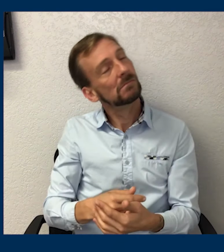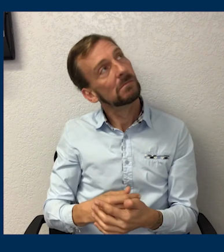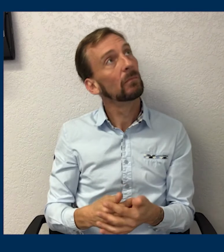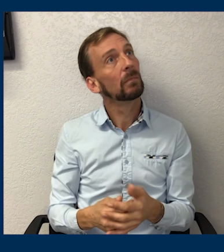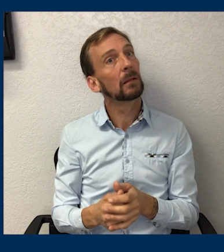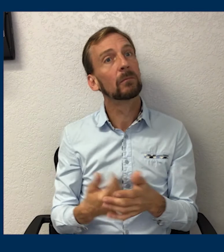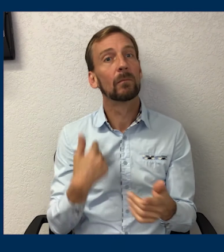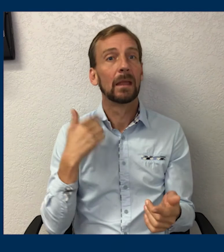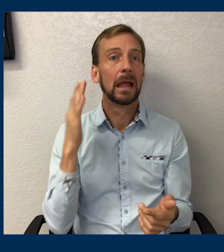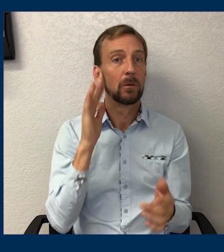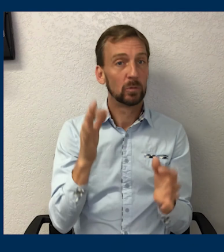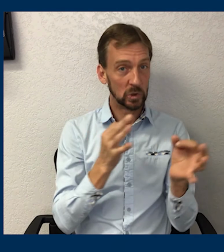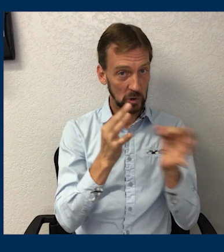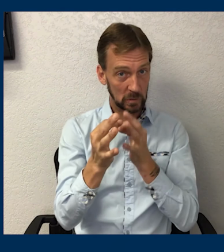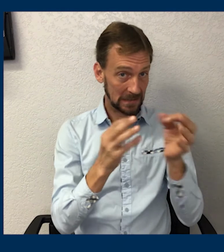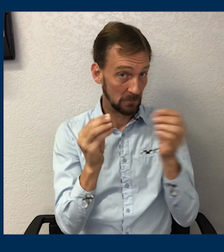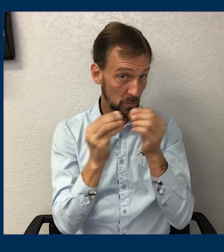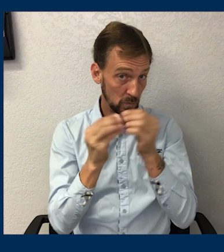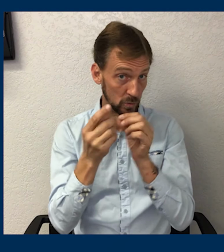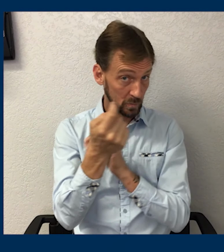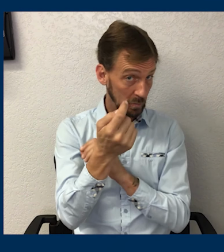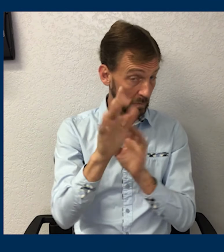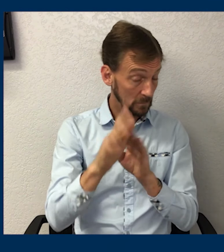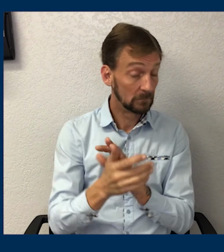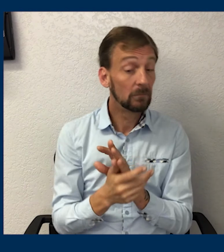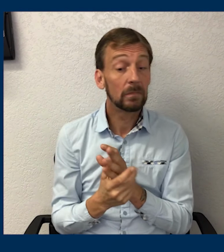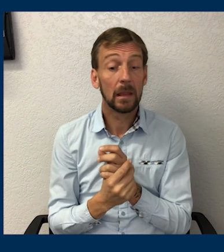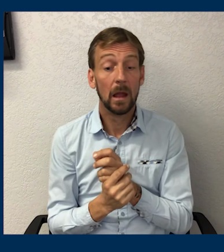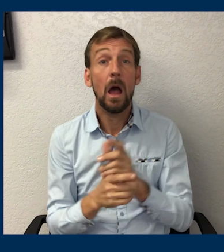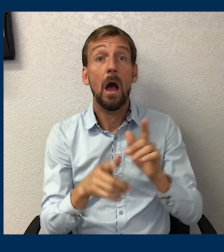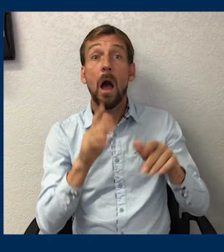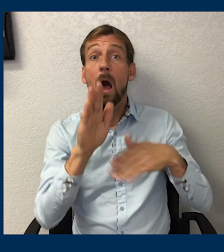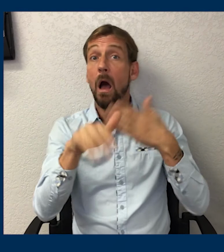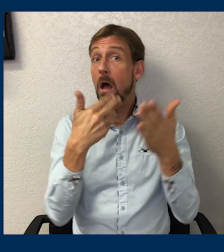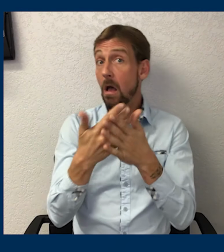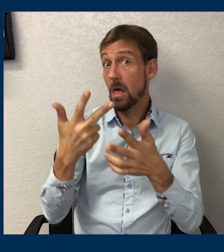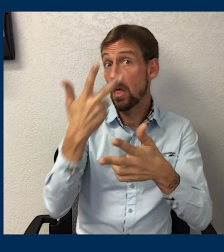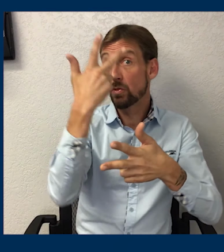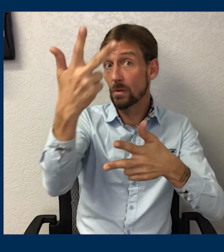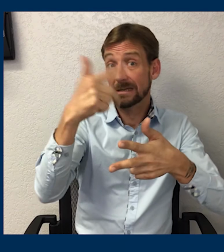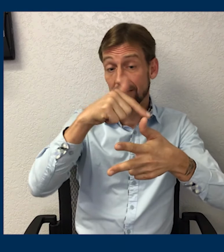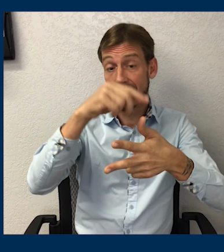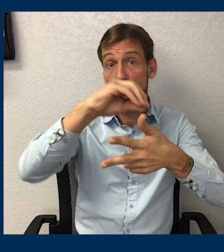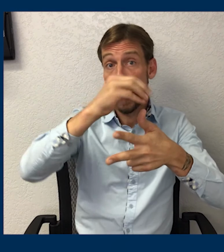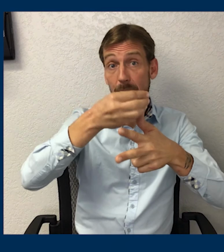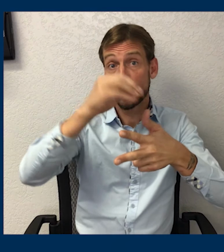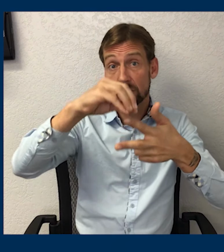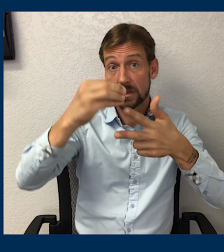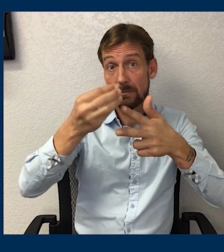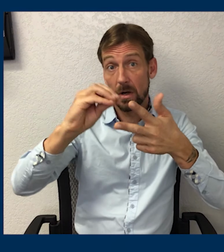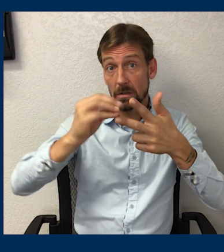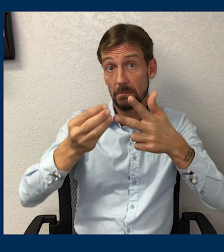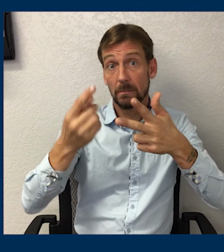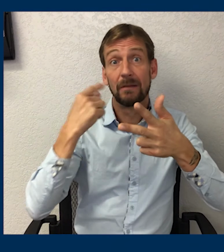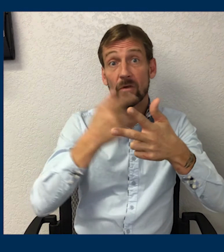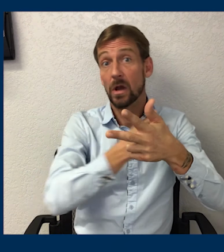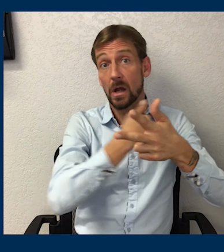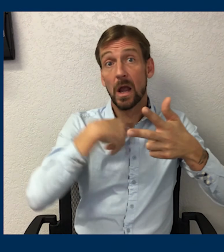which I'll mention in a moment here. But all three of those metrics, for you to move, or us to